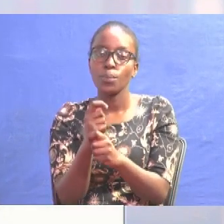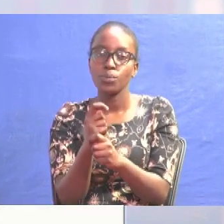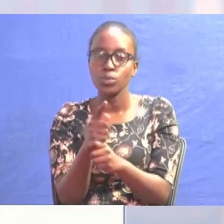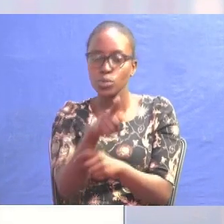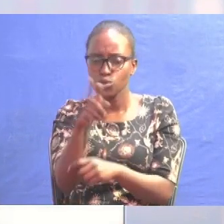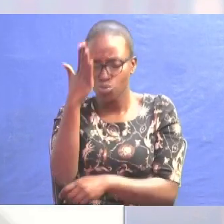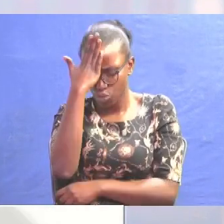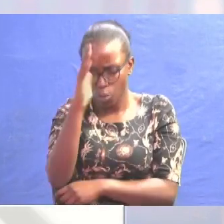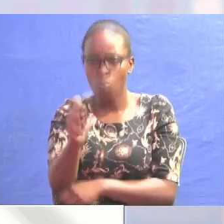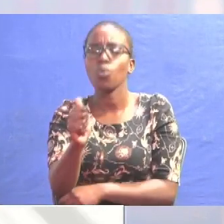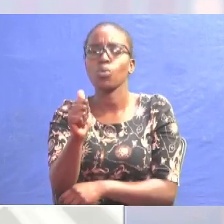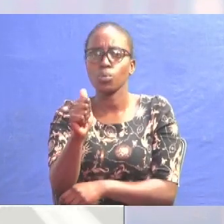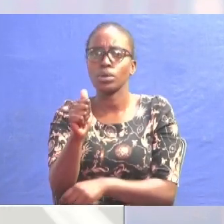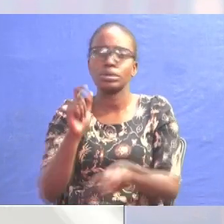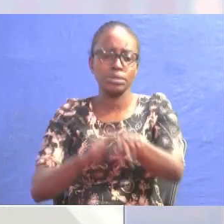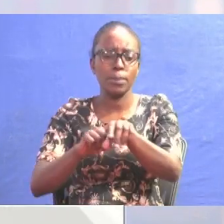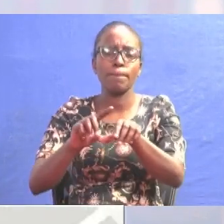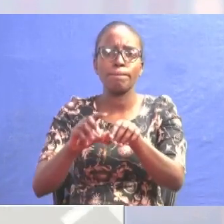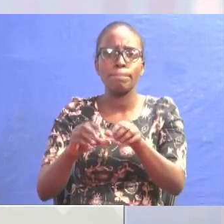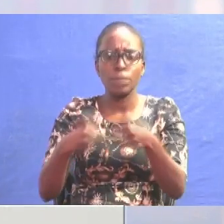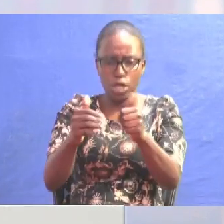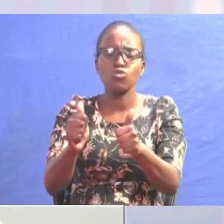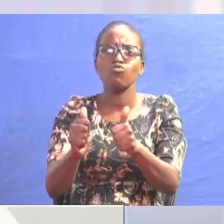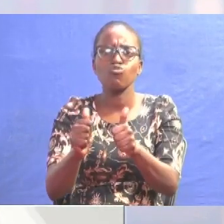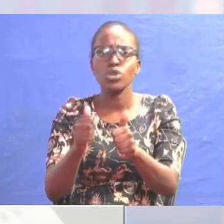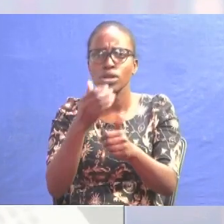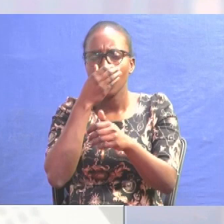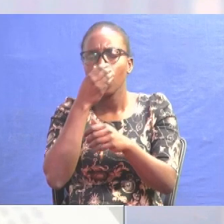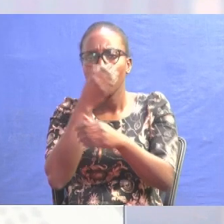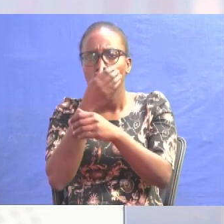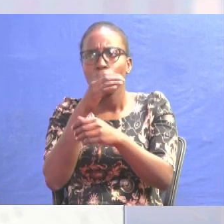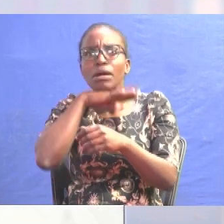scorecard that will actually propel Mr. Odinga to this,